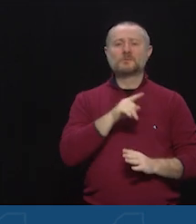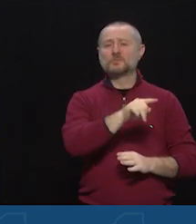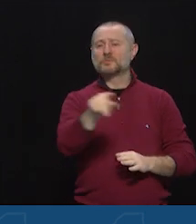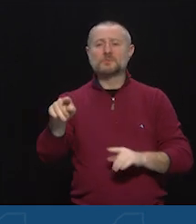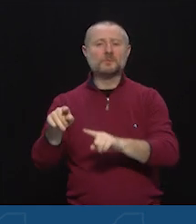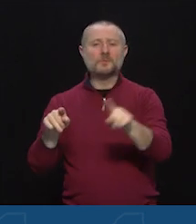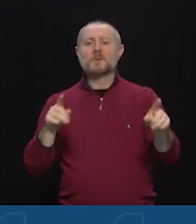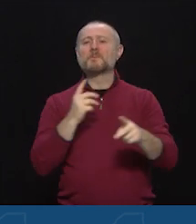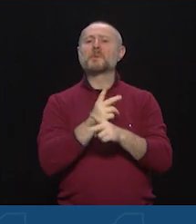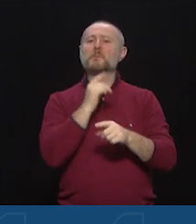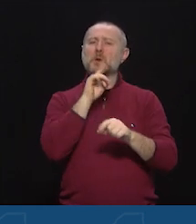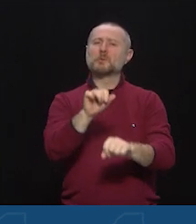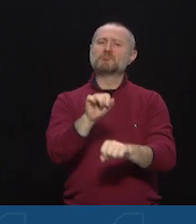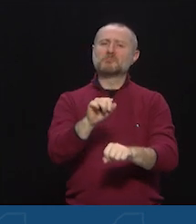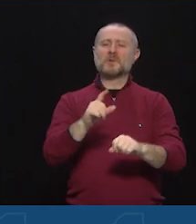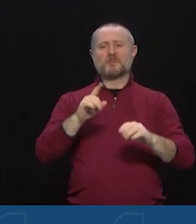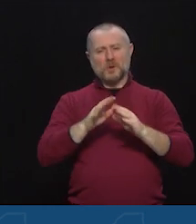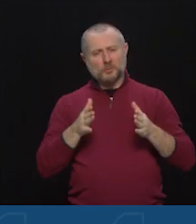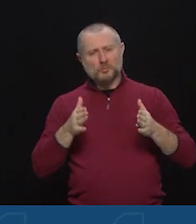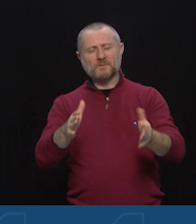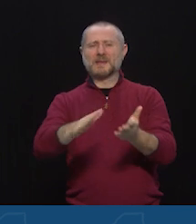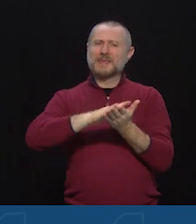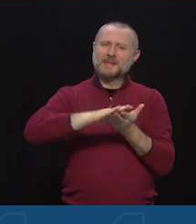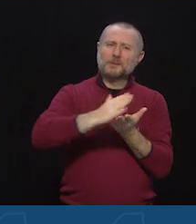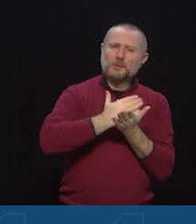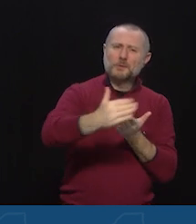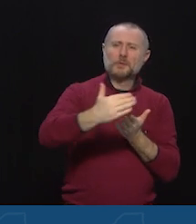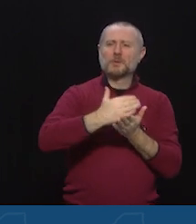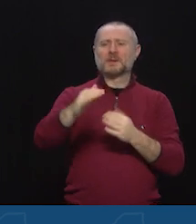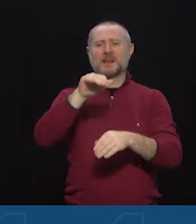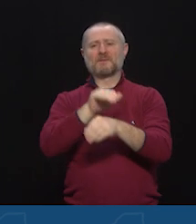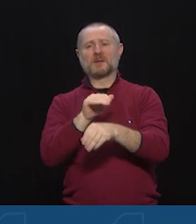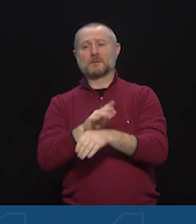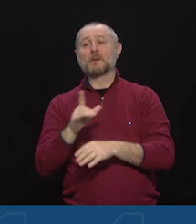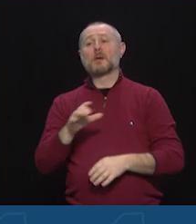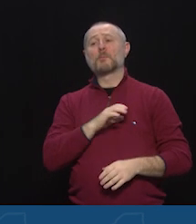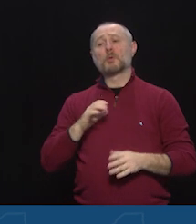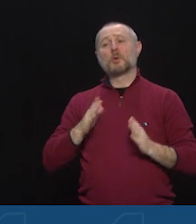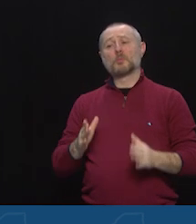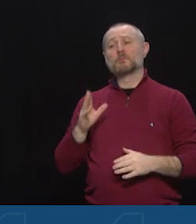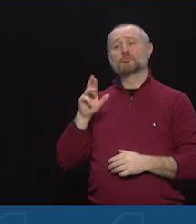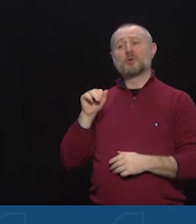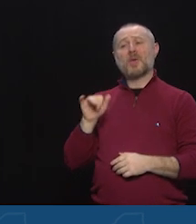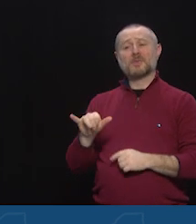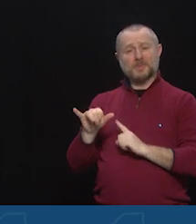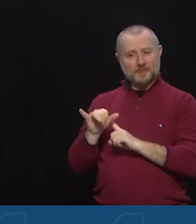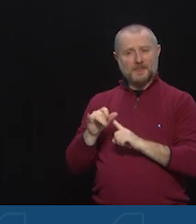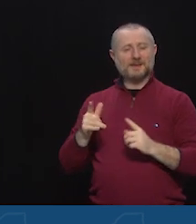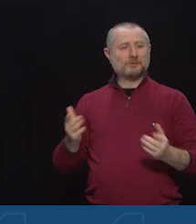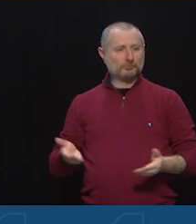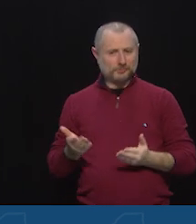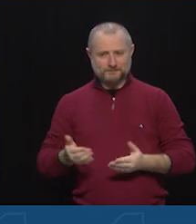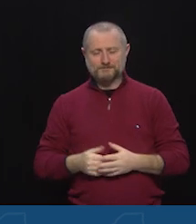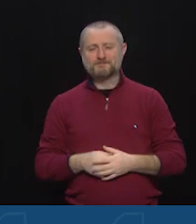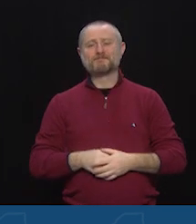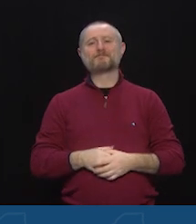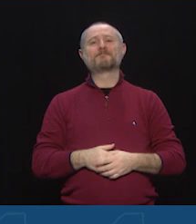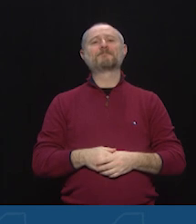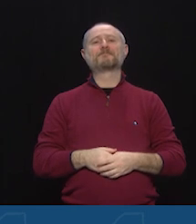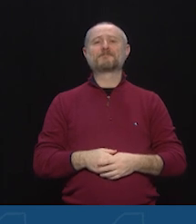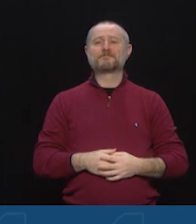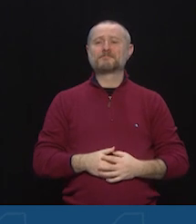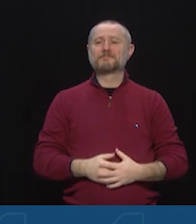roads clear this evening. So I am joined by Commissioner Jackie Bray, our commissioner, as I just identified her.